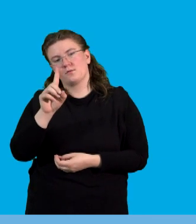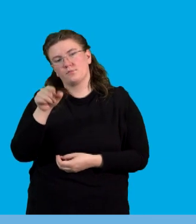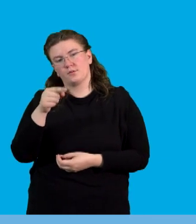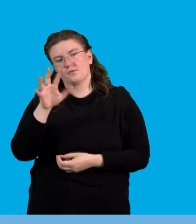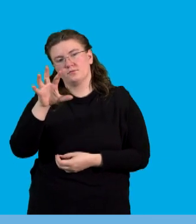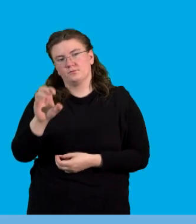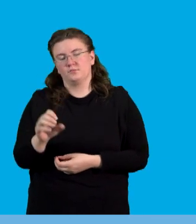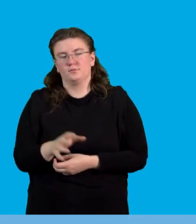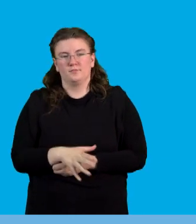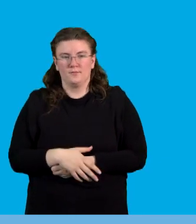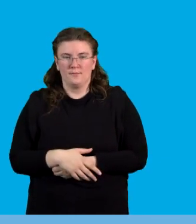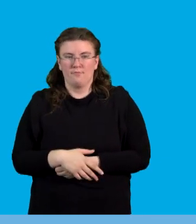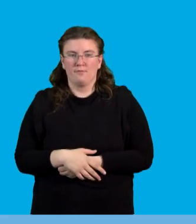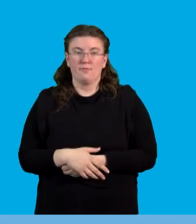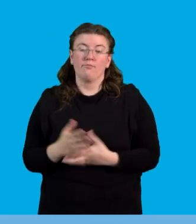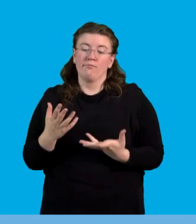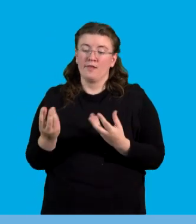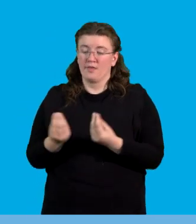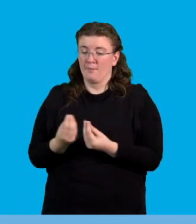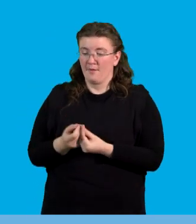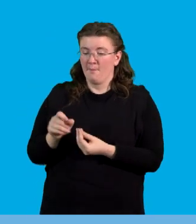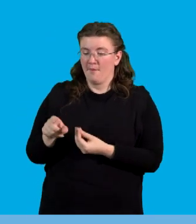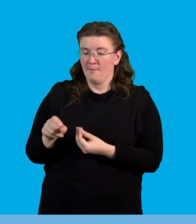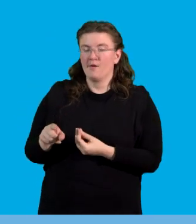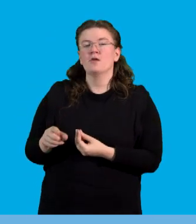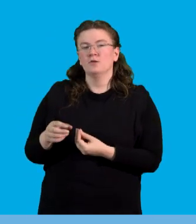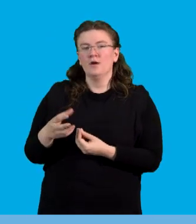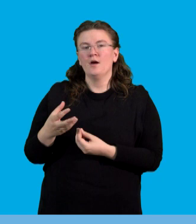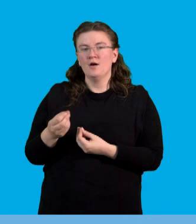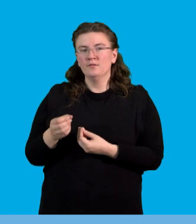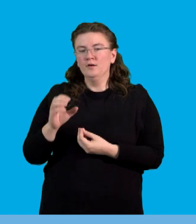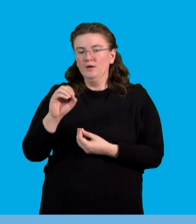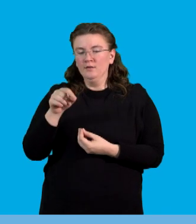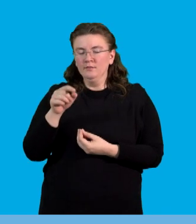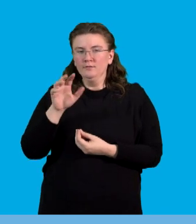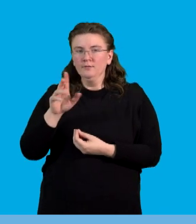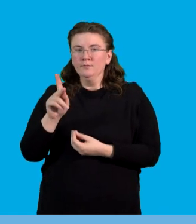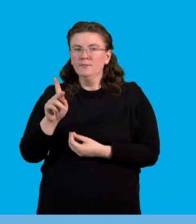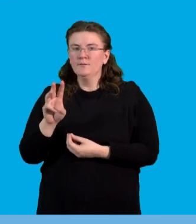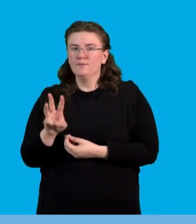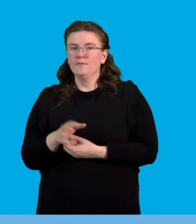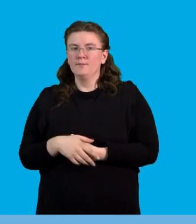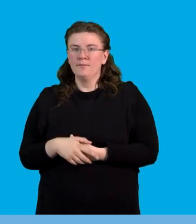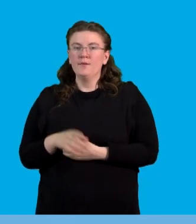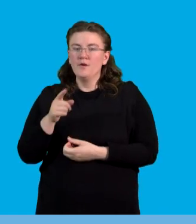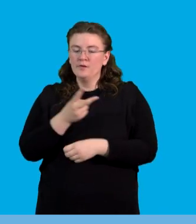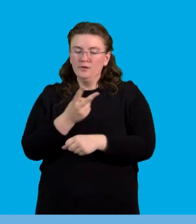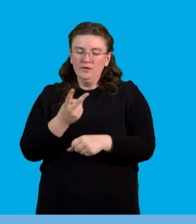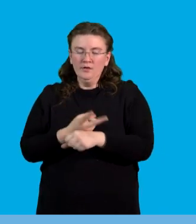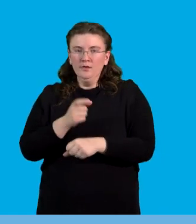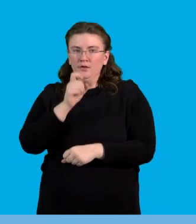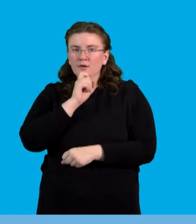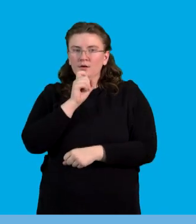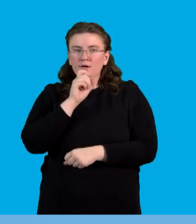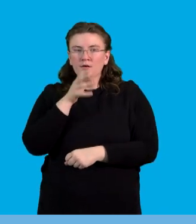rand and 50 cents if that appliance is rated at 0.5 kilowatts and you are using that appliance for